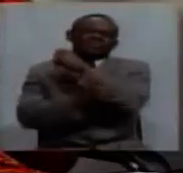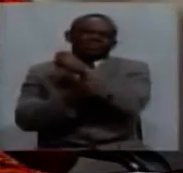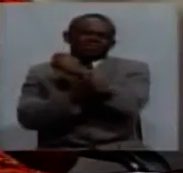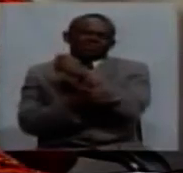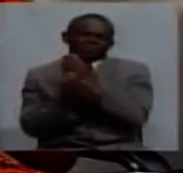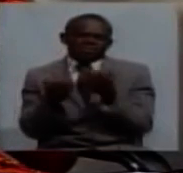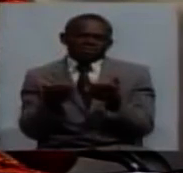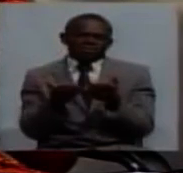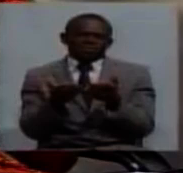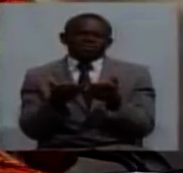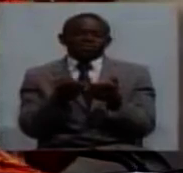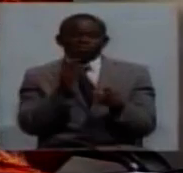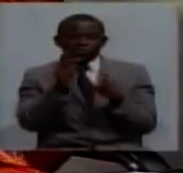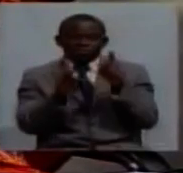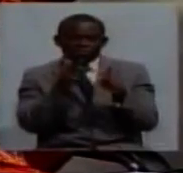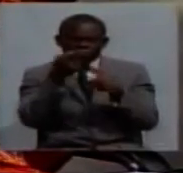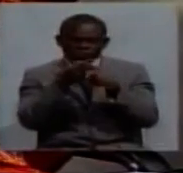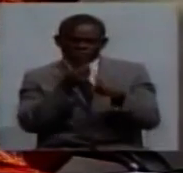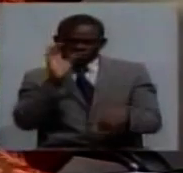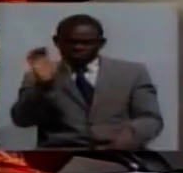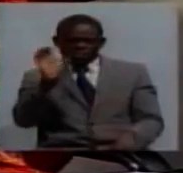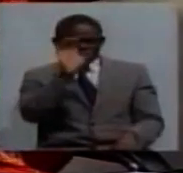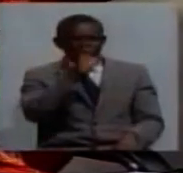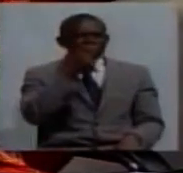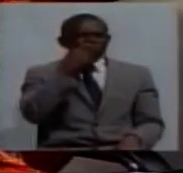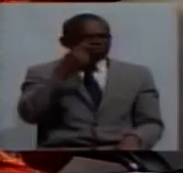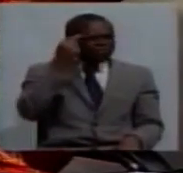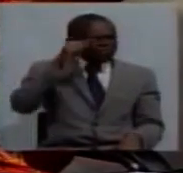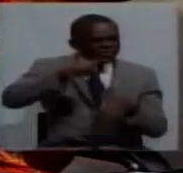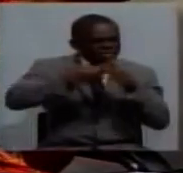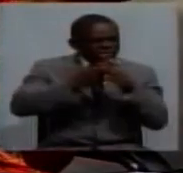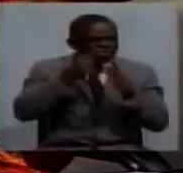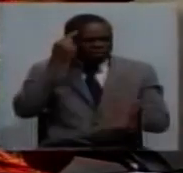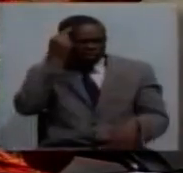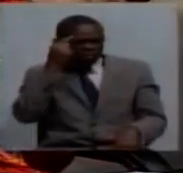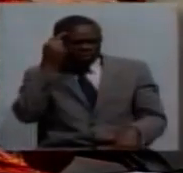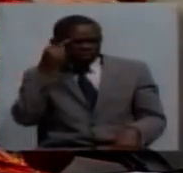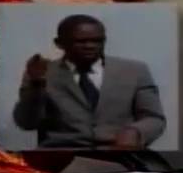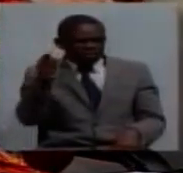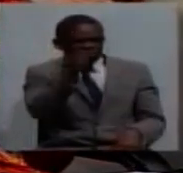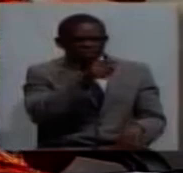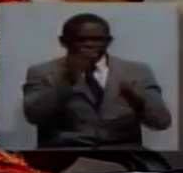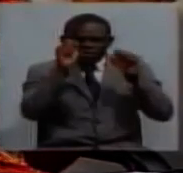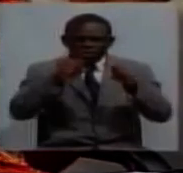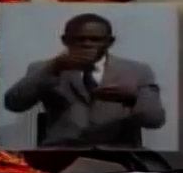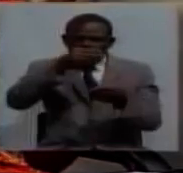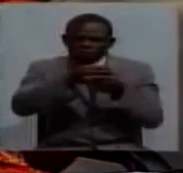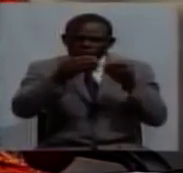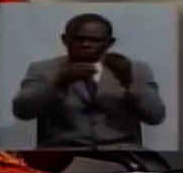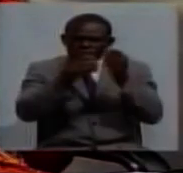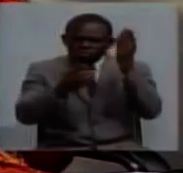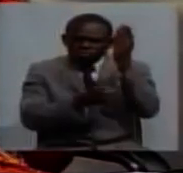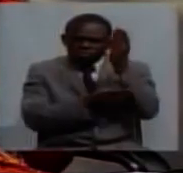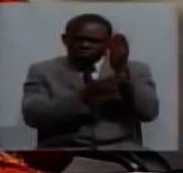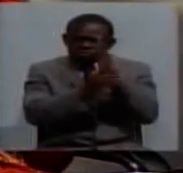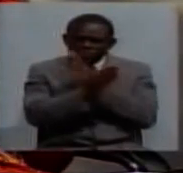to say, from the center, this is our plan, and this is what how do you support us? So even as we were